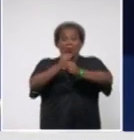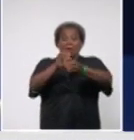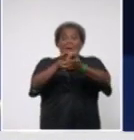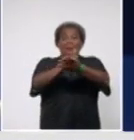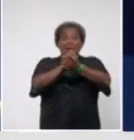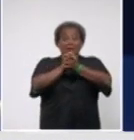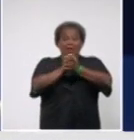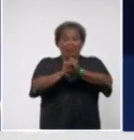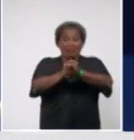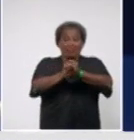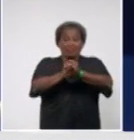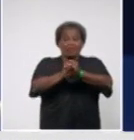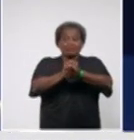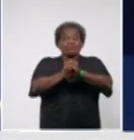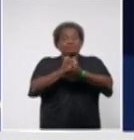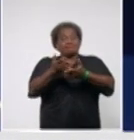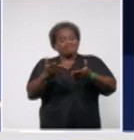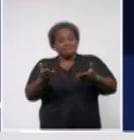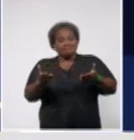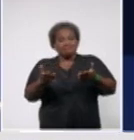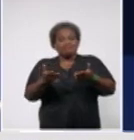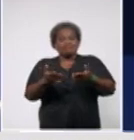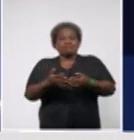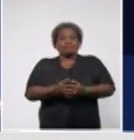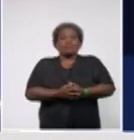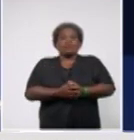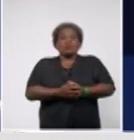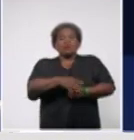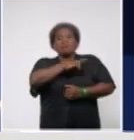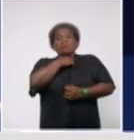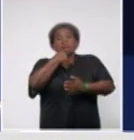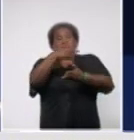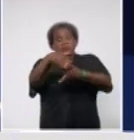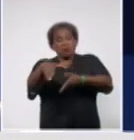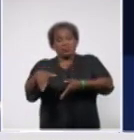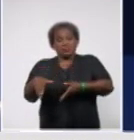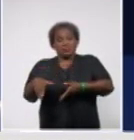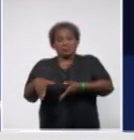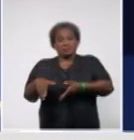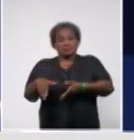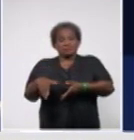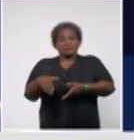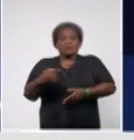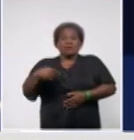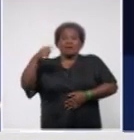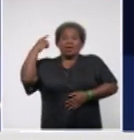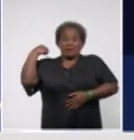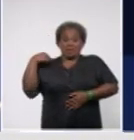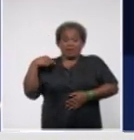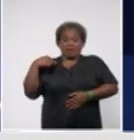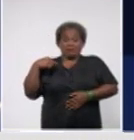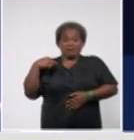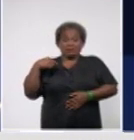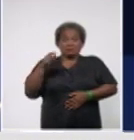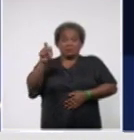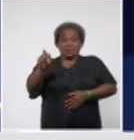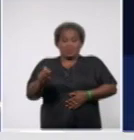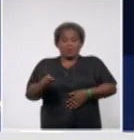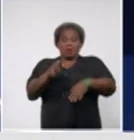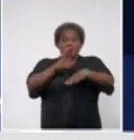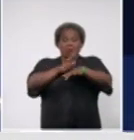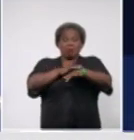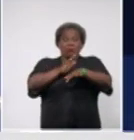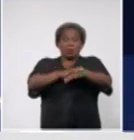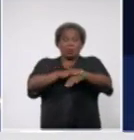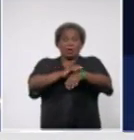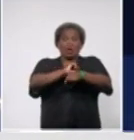As I always mention, patients often respond well to treatment, some never